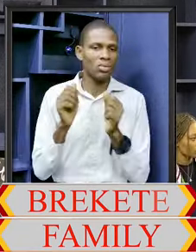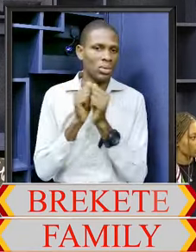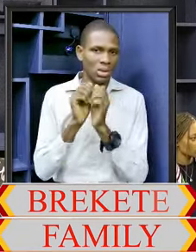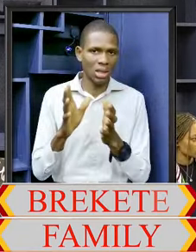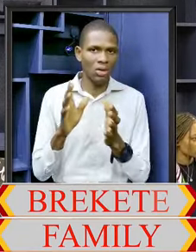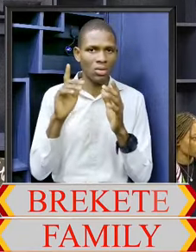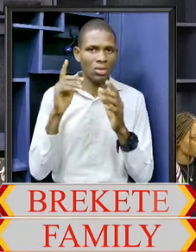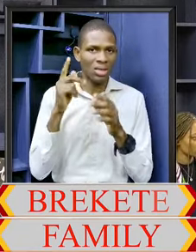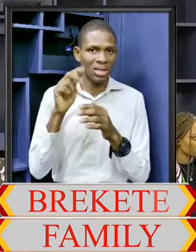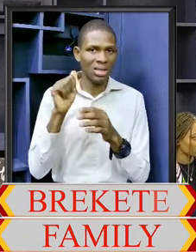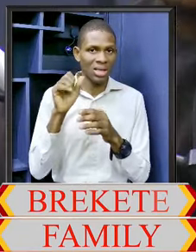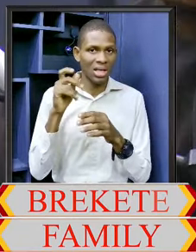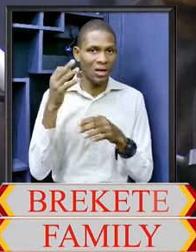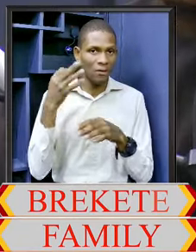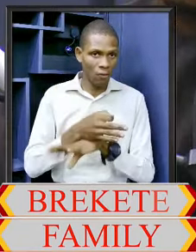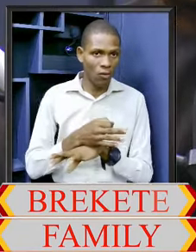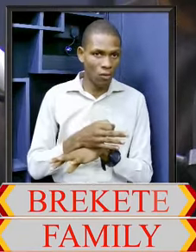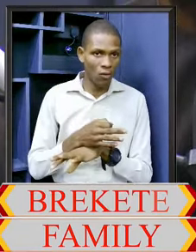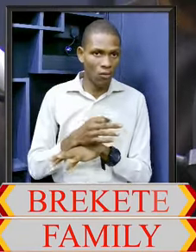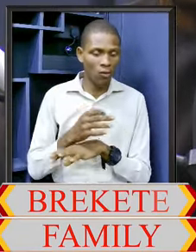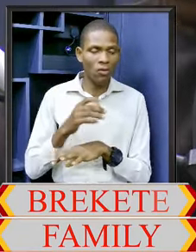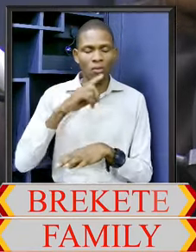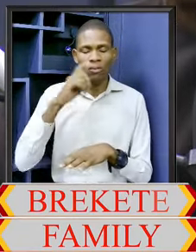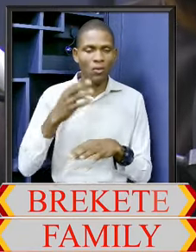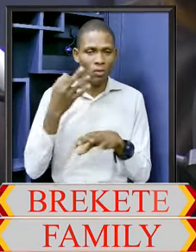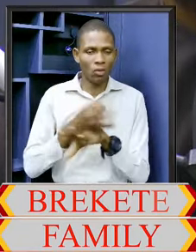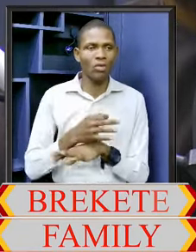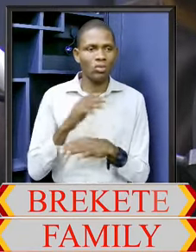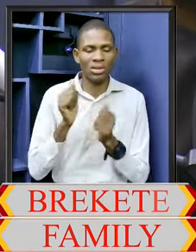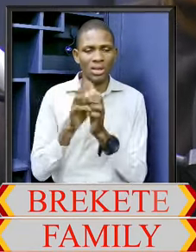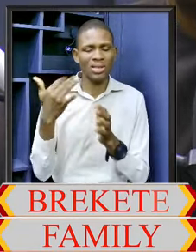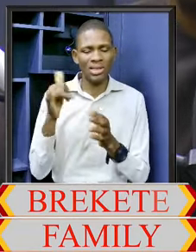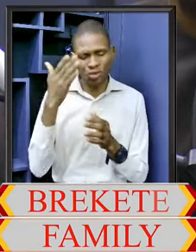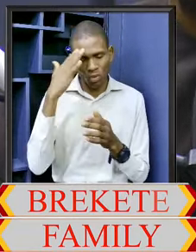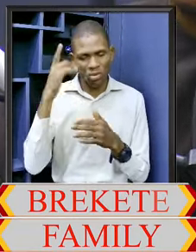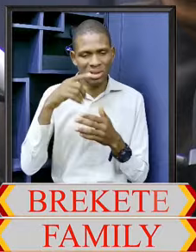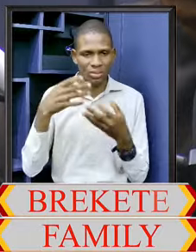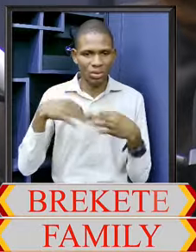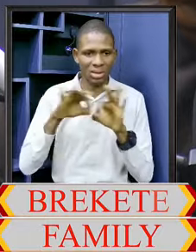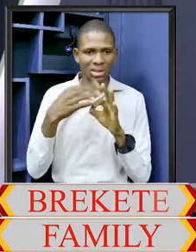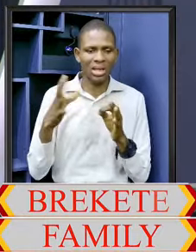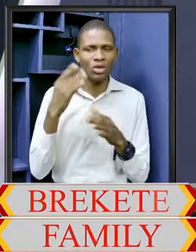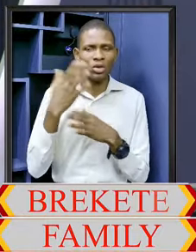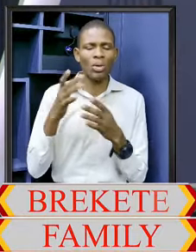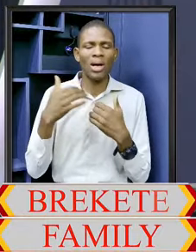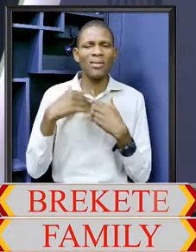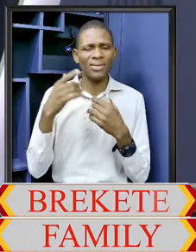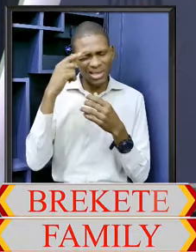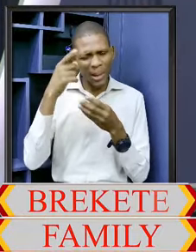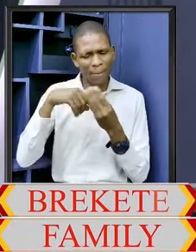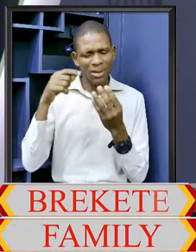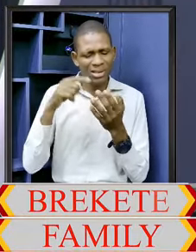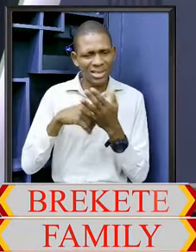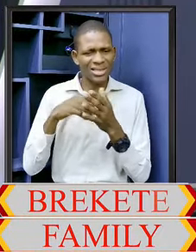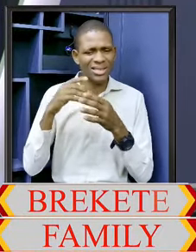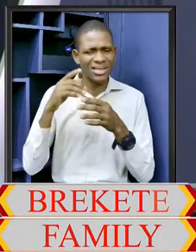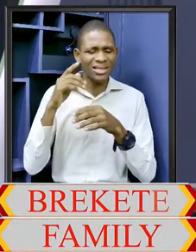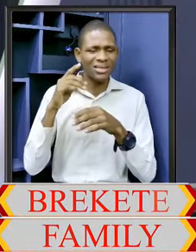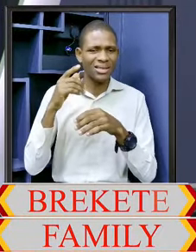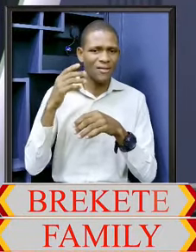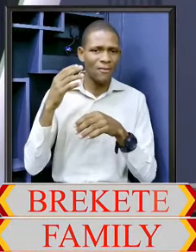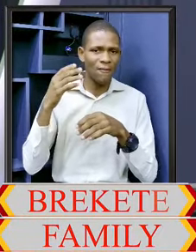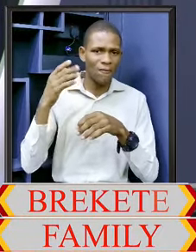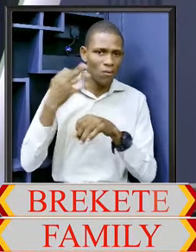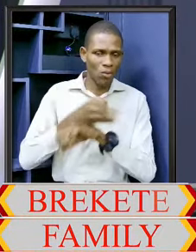We no waiting, then they do. And somebody even don't think about this tax force long ago. Try to set them